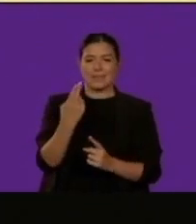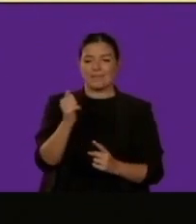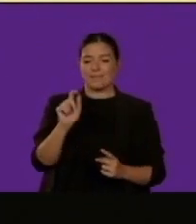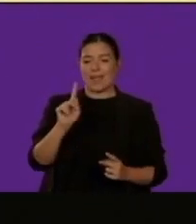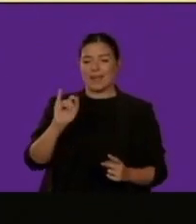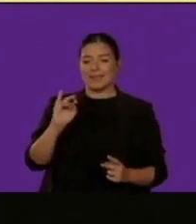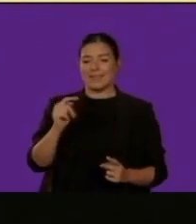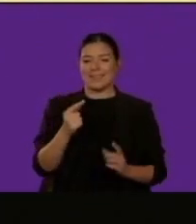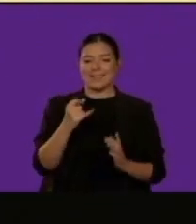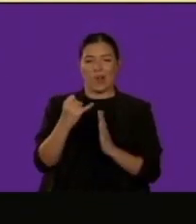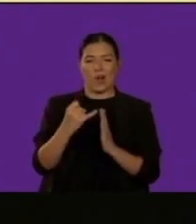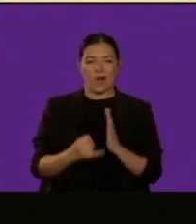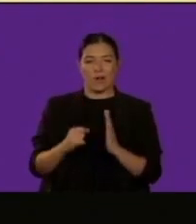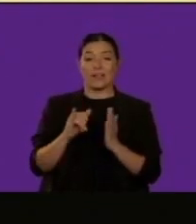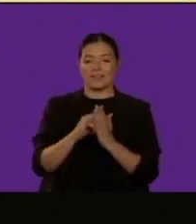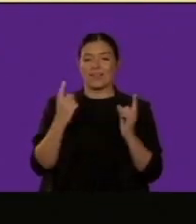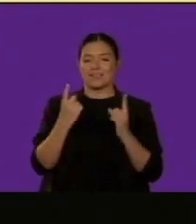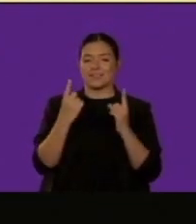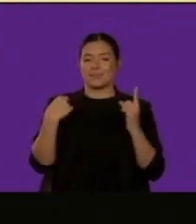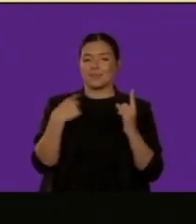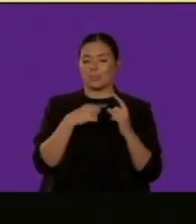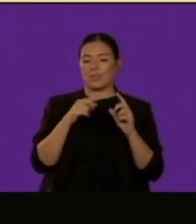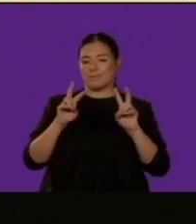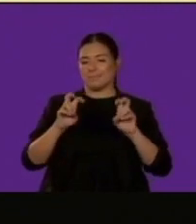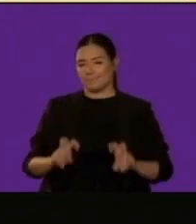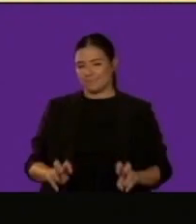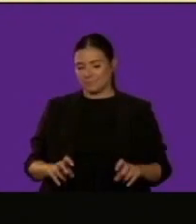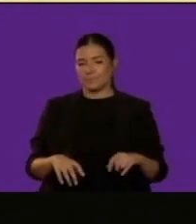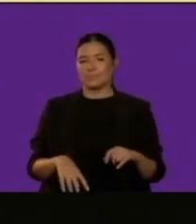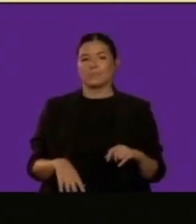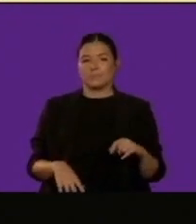of diversity, many times